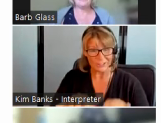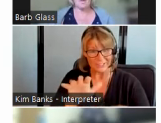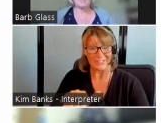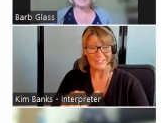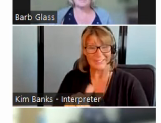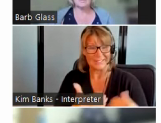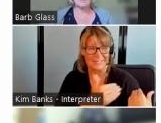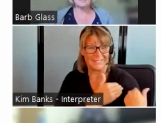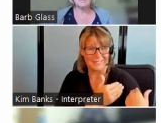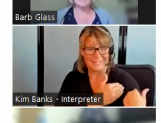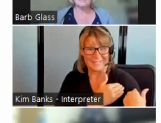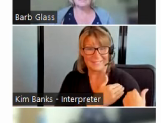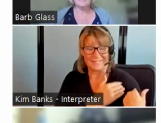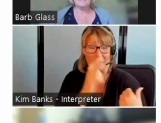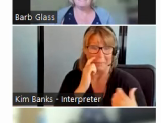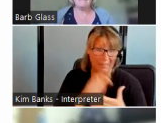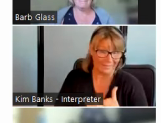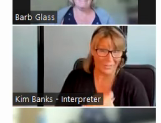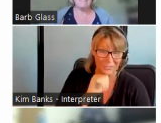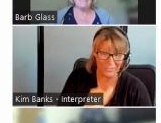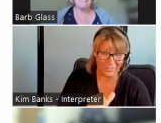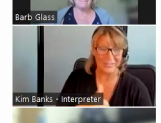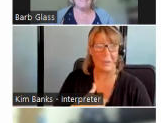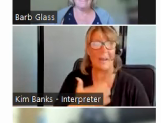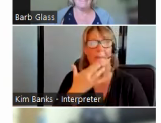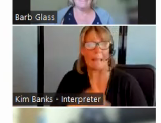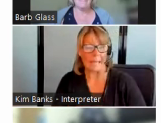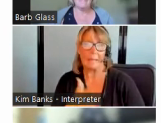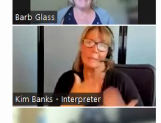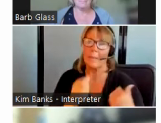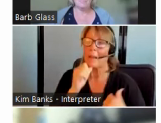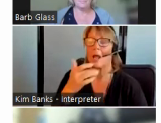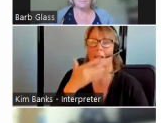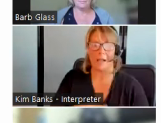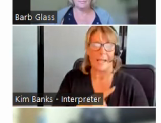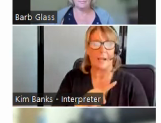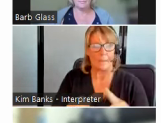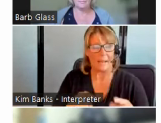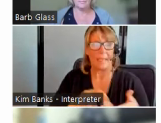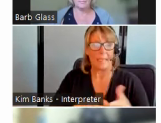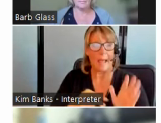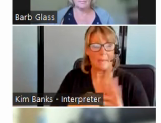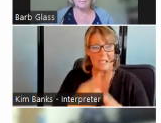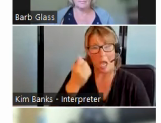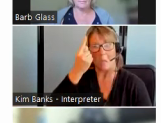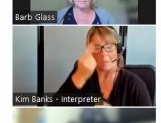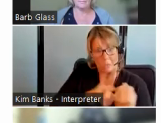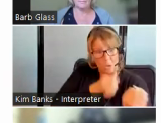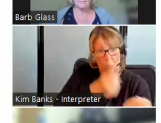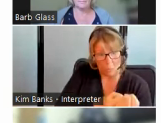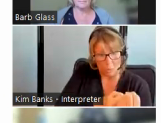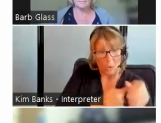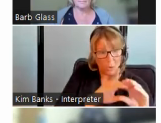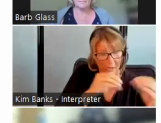am lucky, or maybe not so lucky, in that I have a foot in both worlds as well, as a support organization,